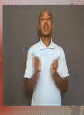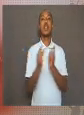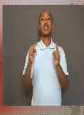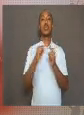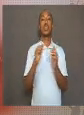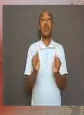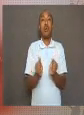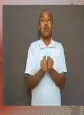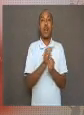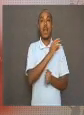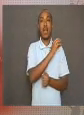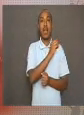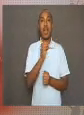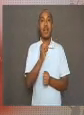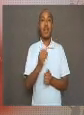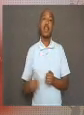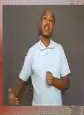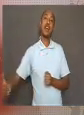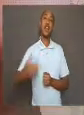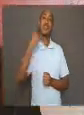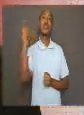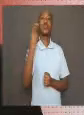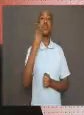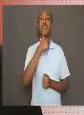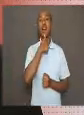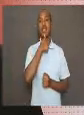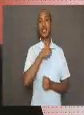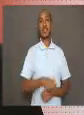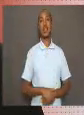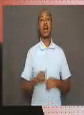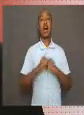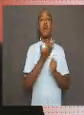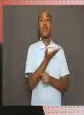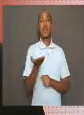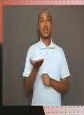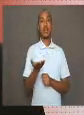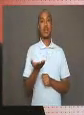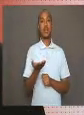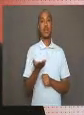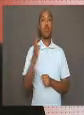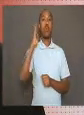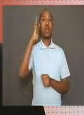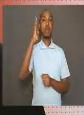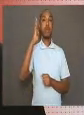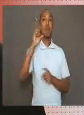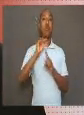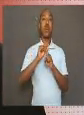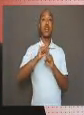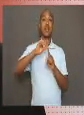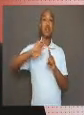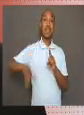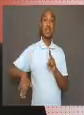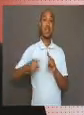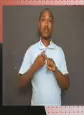common and indirect uses of acids. However, there will be words missing from